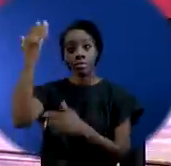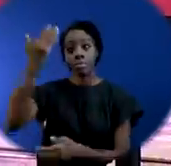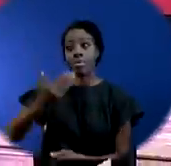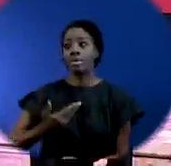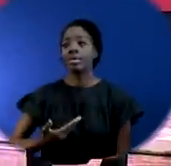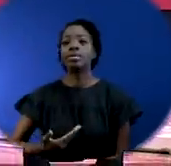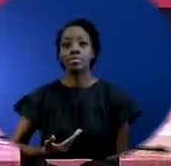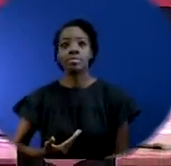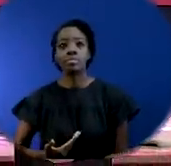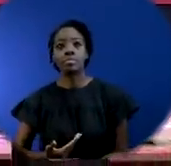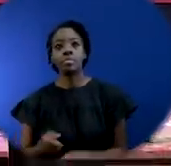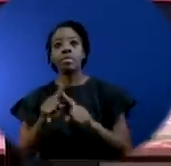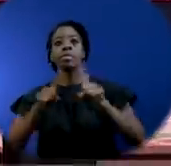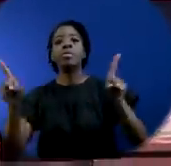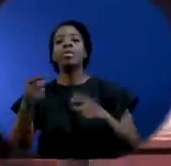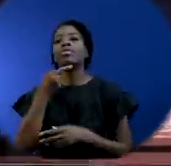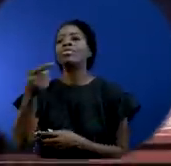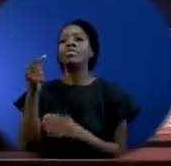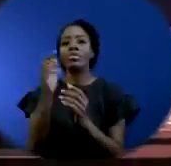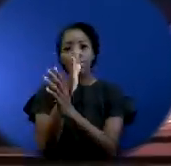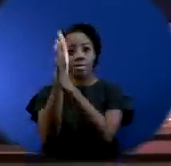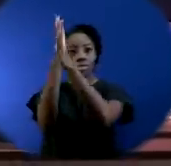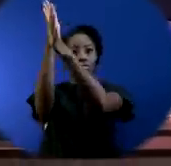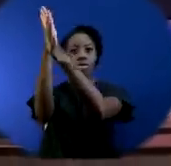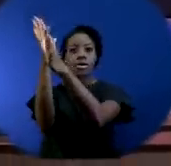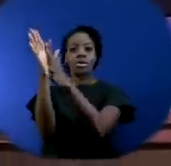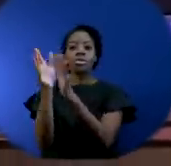But you told the Father you would take them